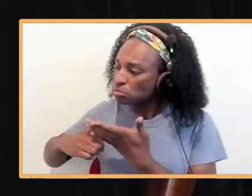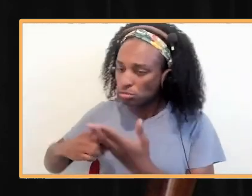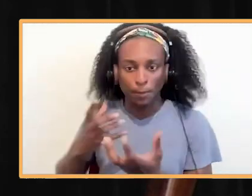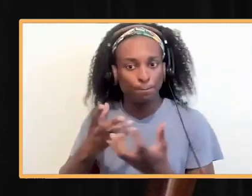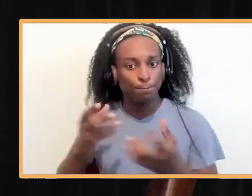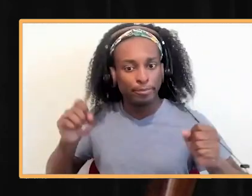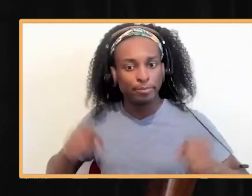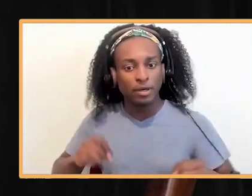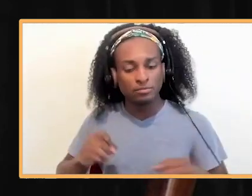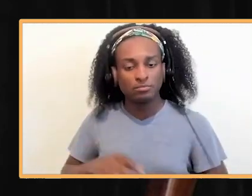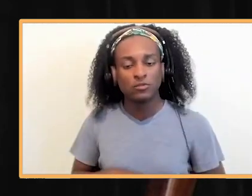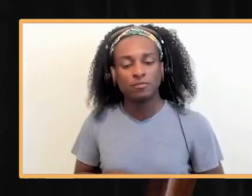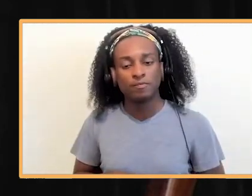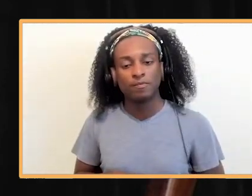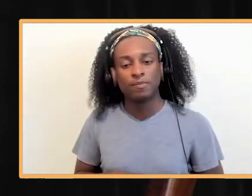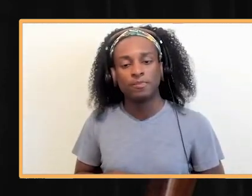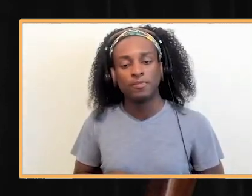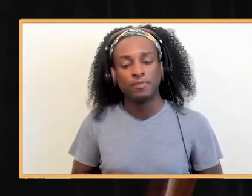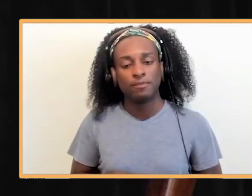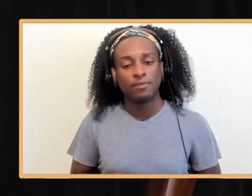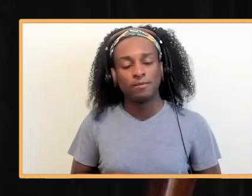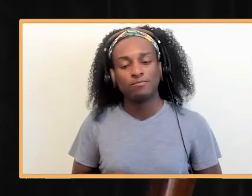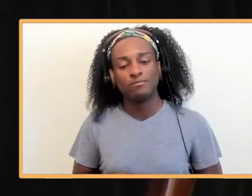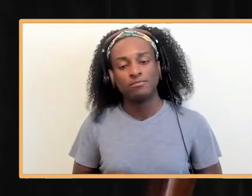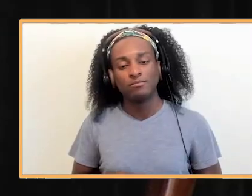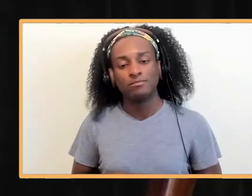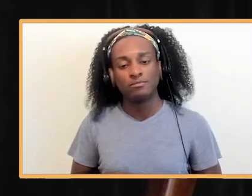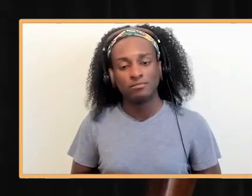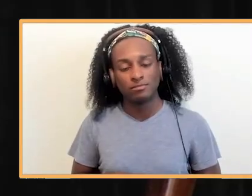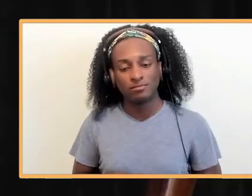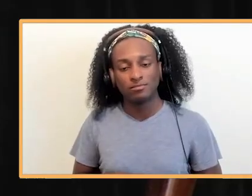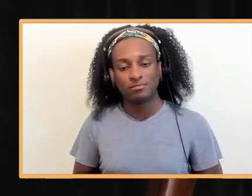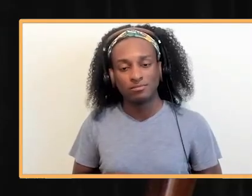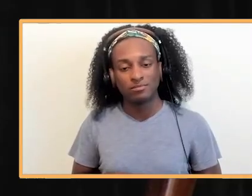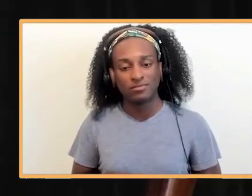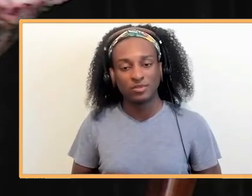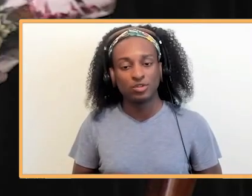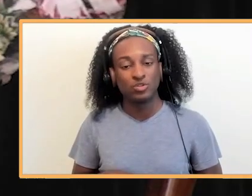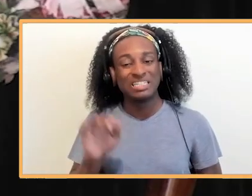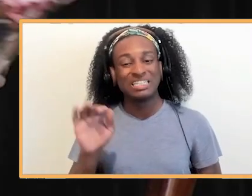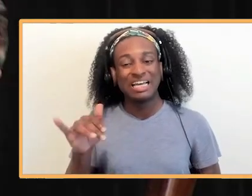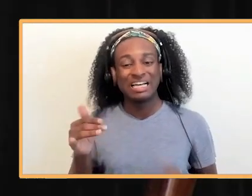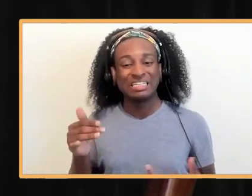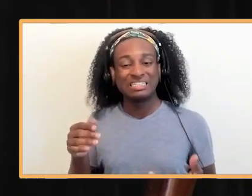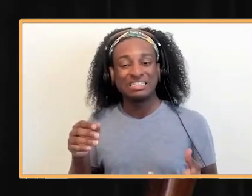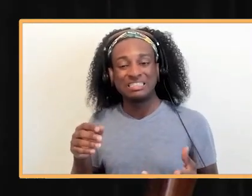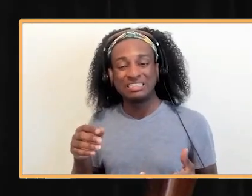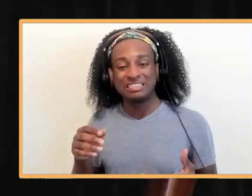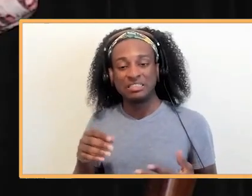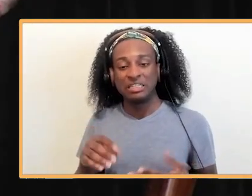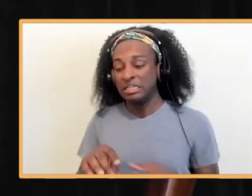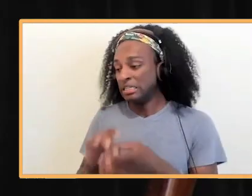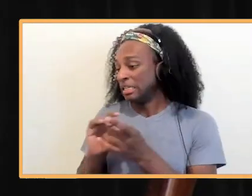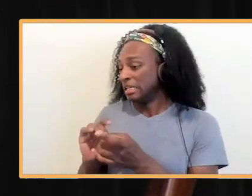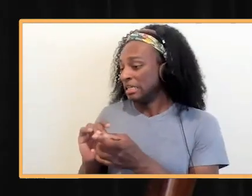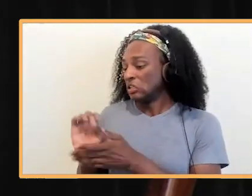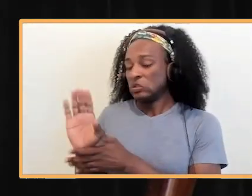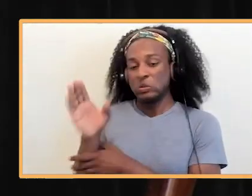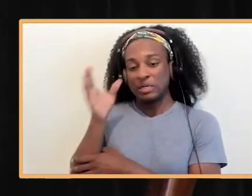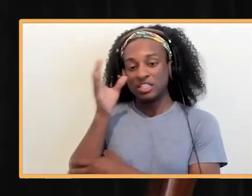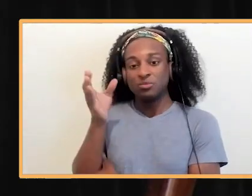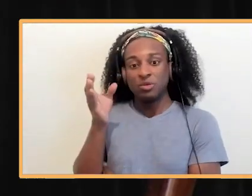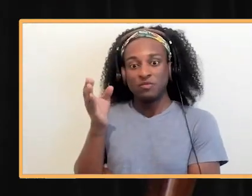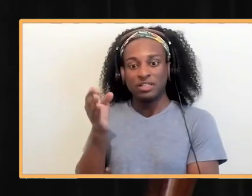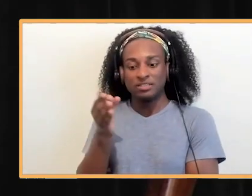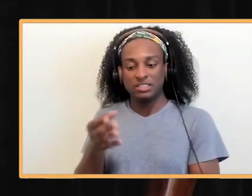I think that's where, I think that, like, well-meaning, like, because I'm, back to this individual self, like, I as